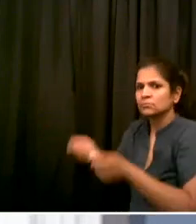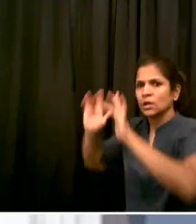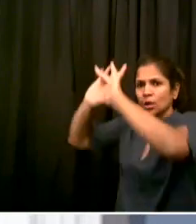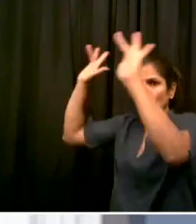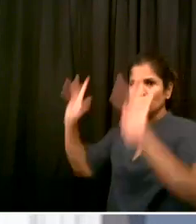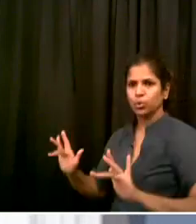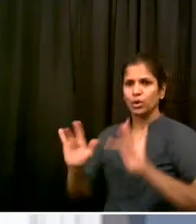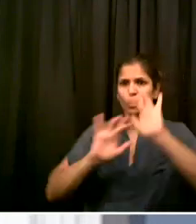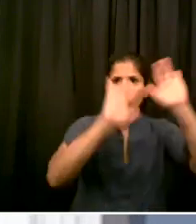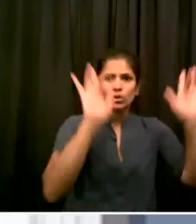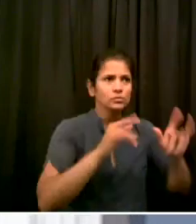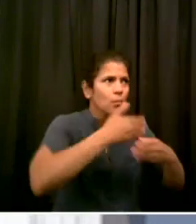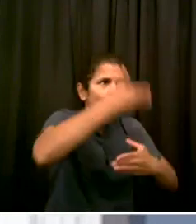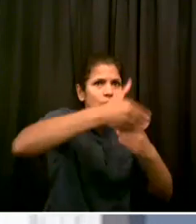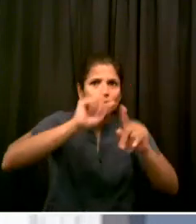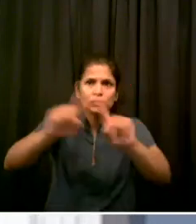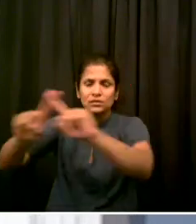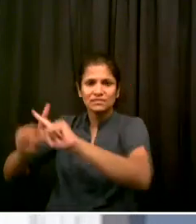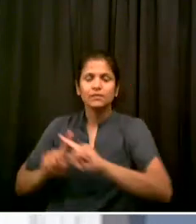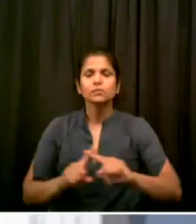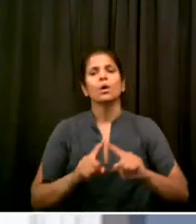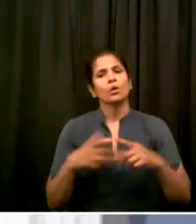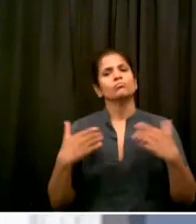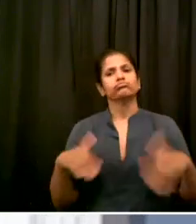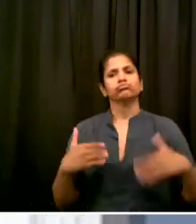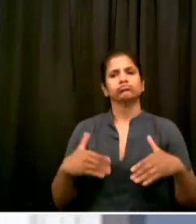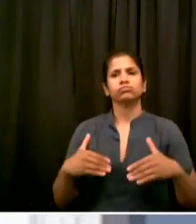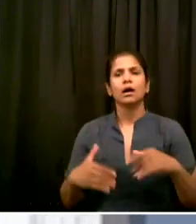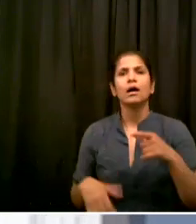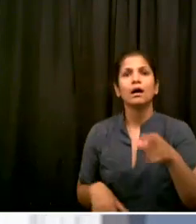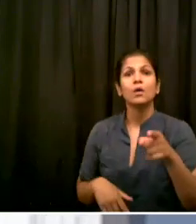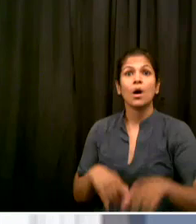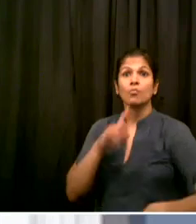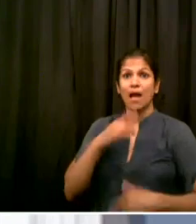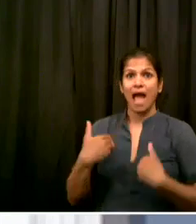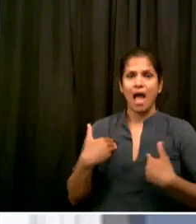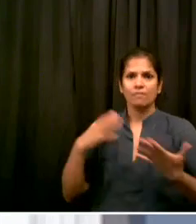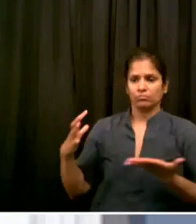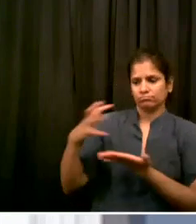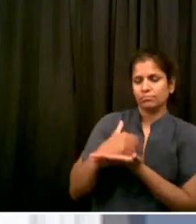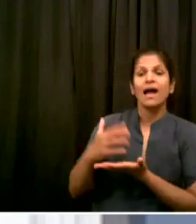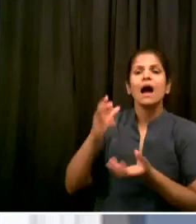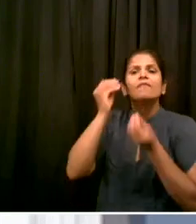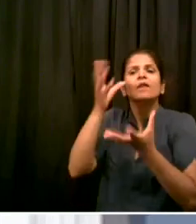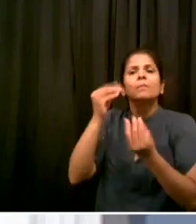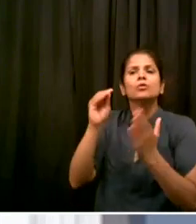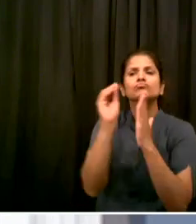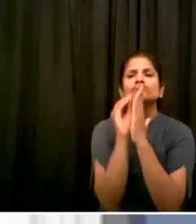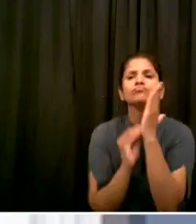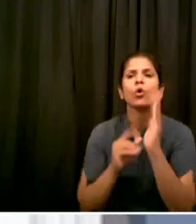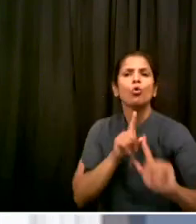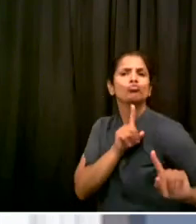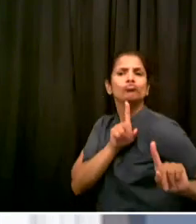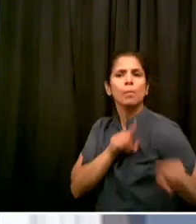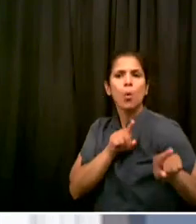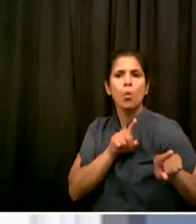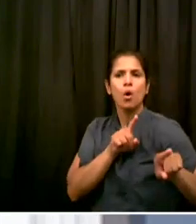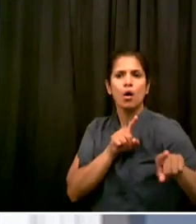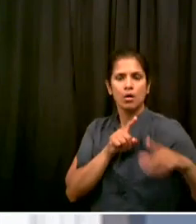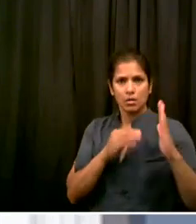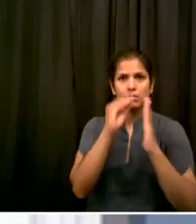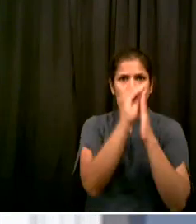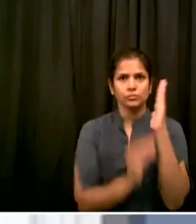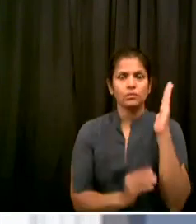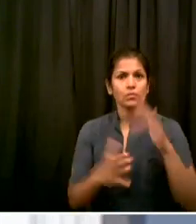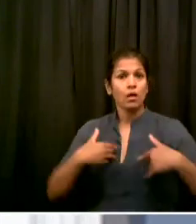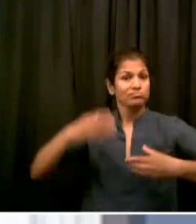will be forthcoming very quickly. What I can say is that as I've visited schools, I'm very impressed with the work that our custodial